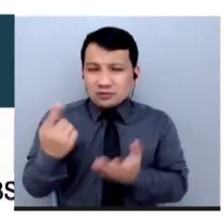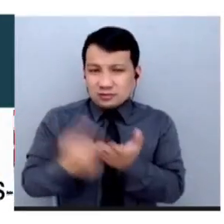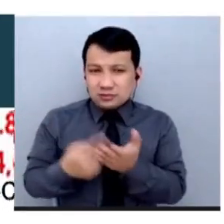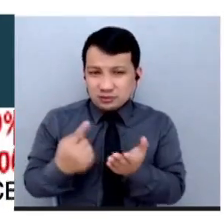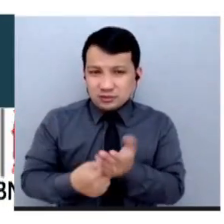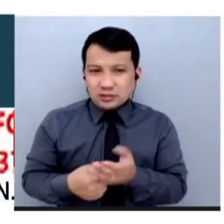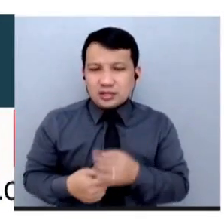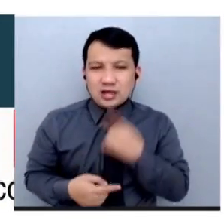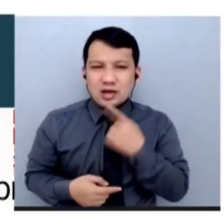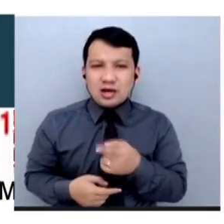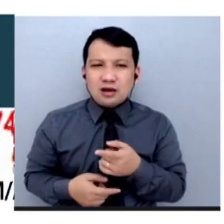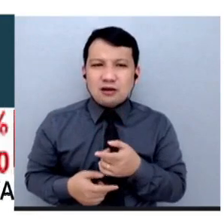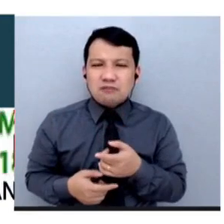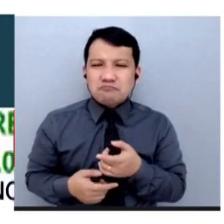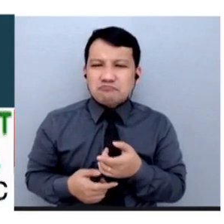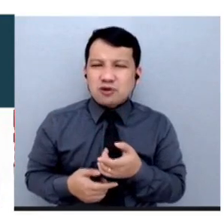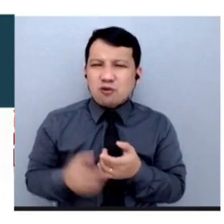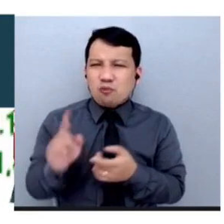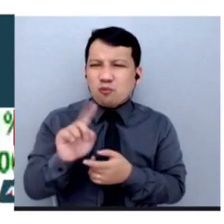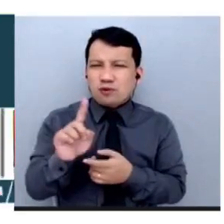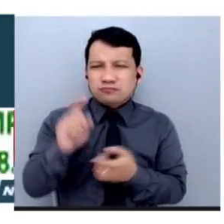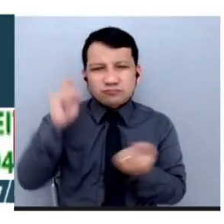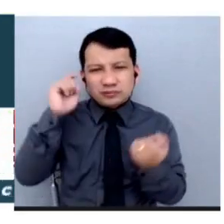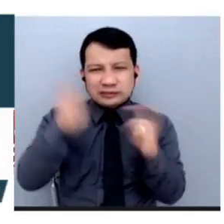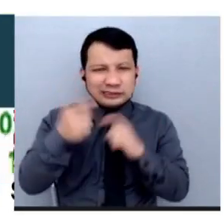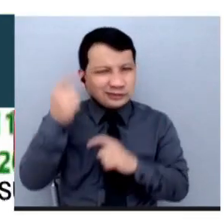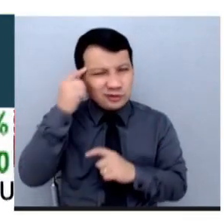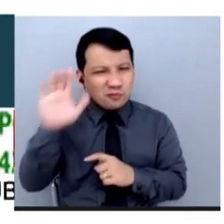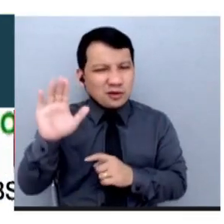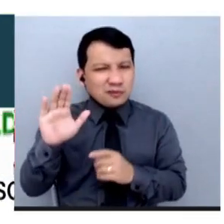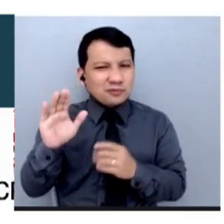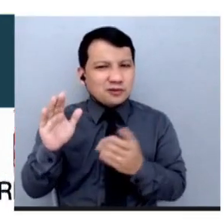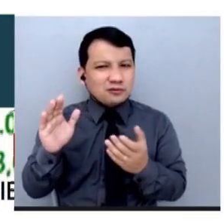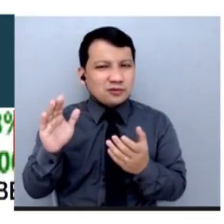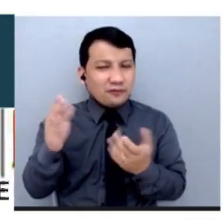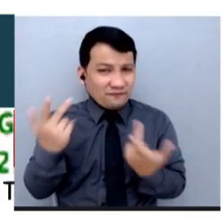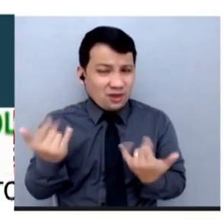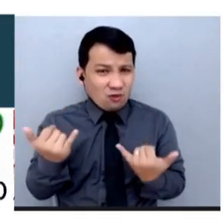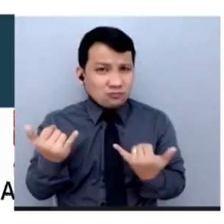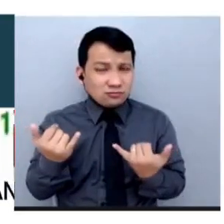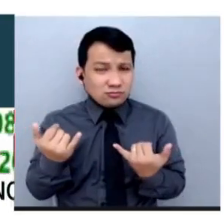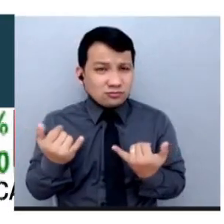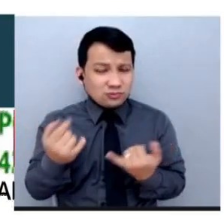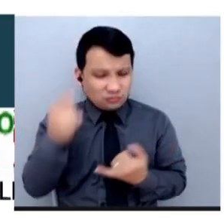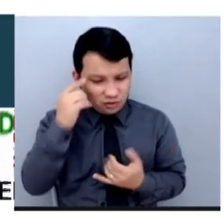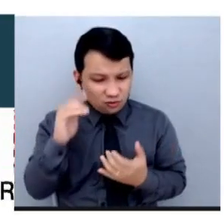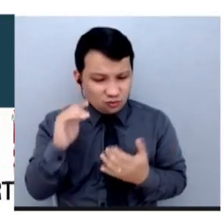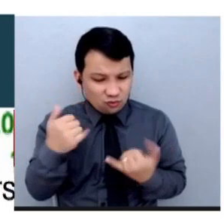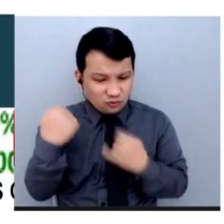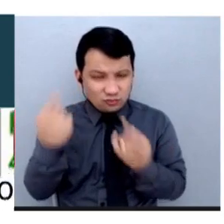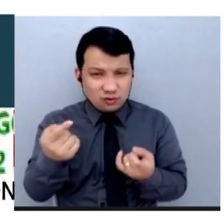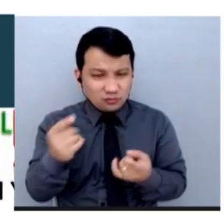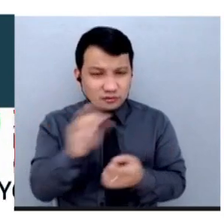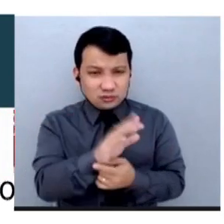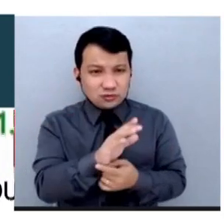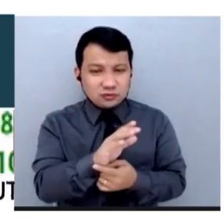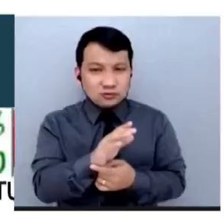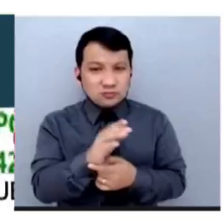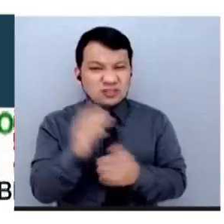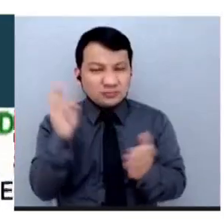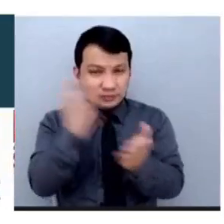that. What changes do you think are already happening and the city should